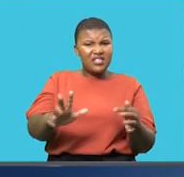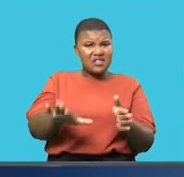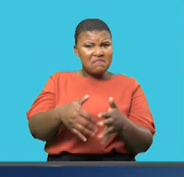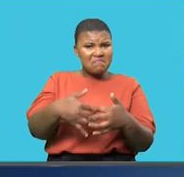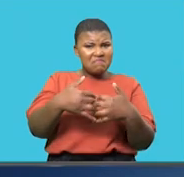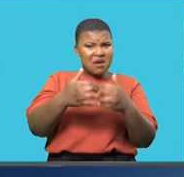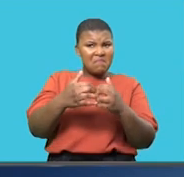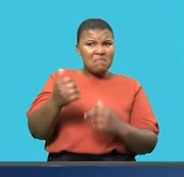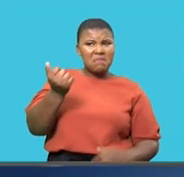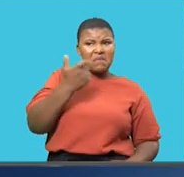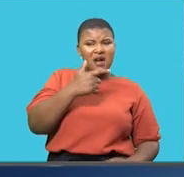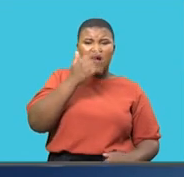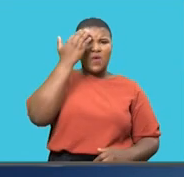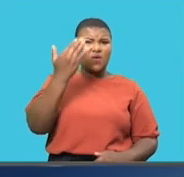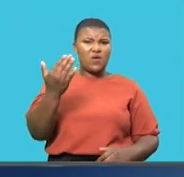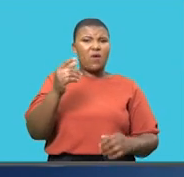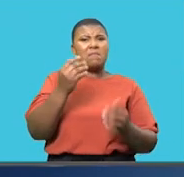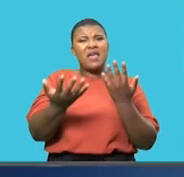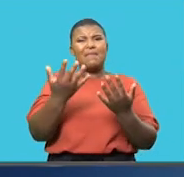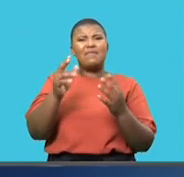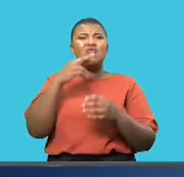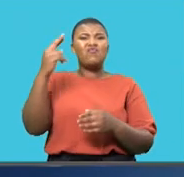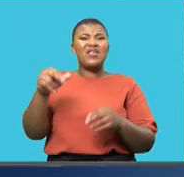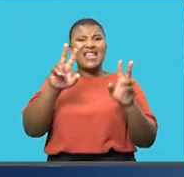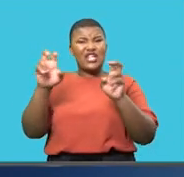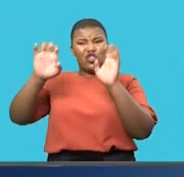to not to deal with the real issues, but